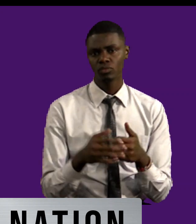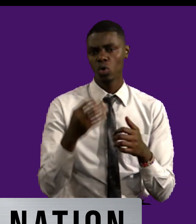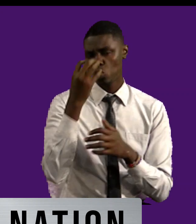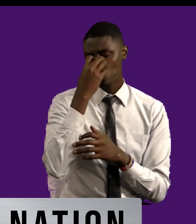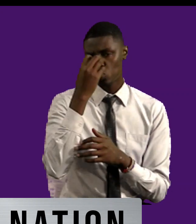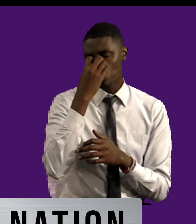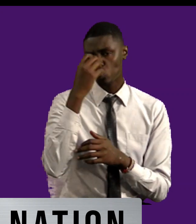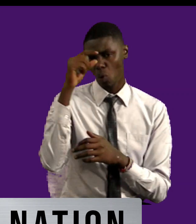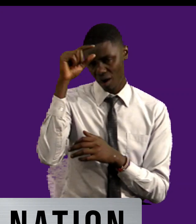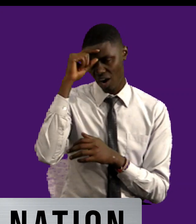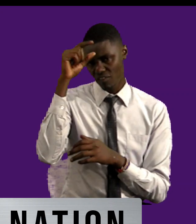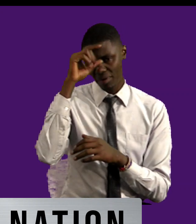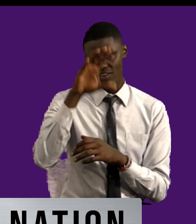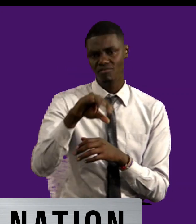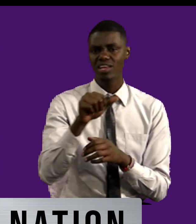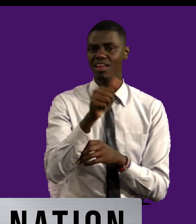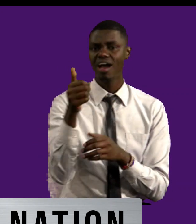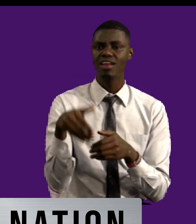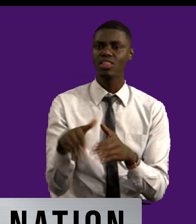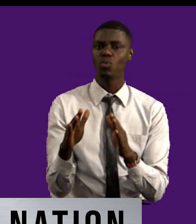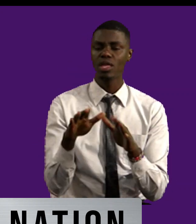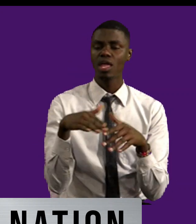Ruto regime could find another way of